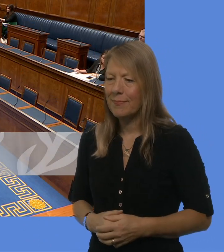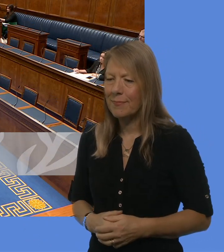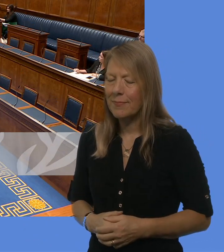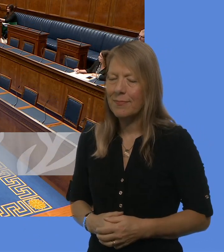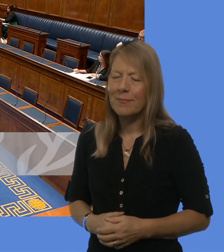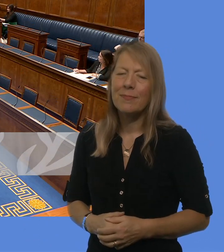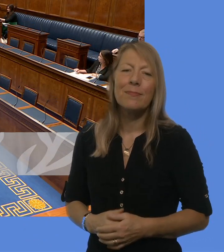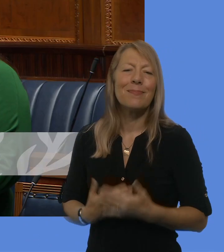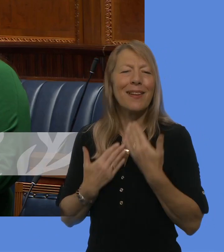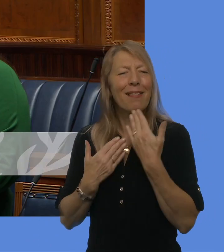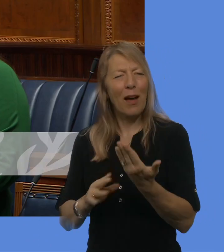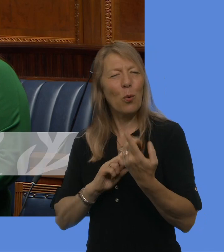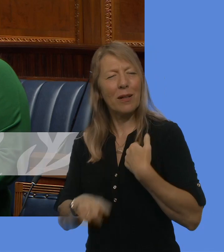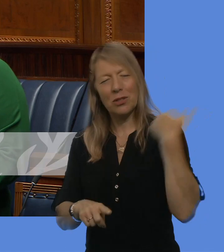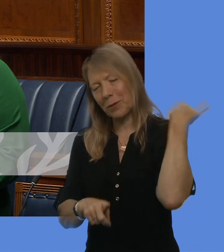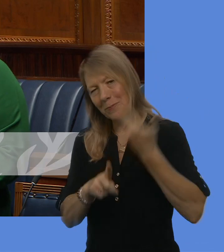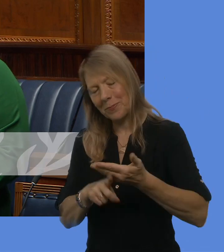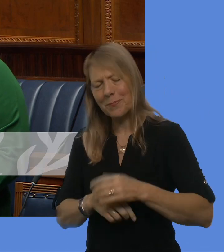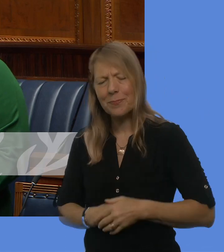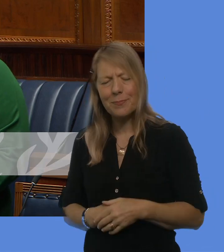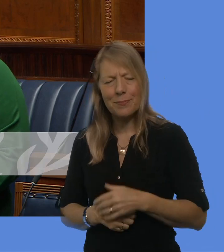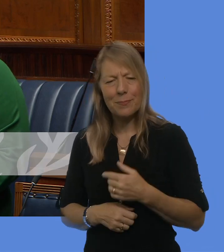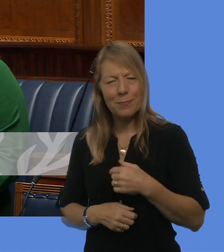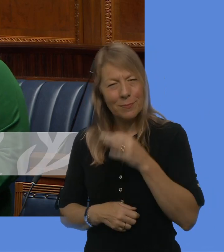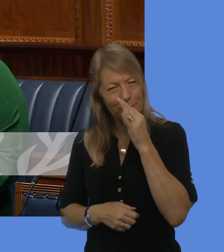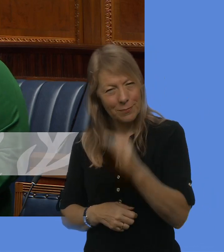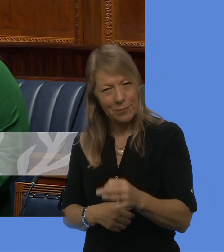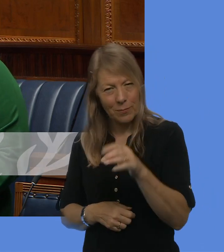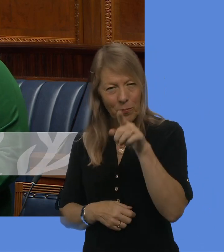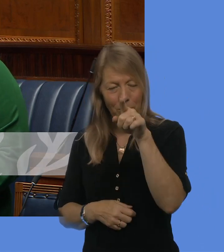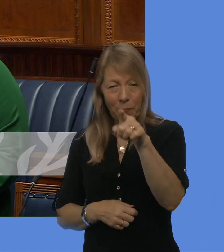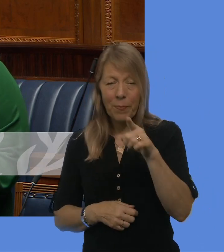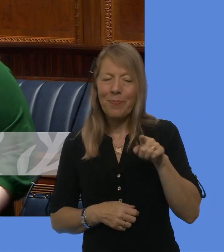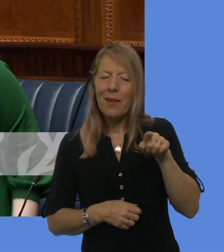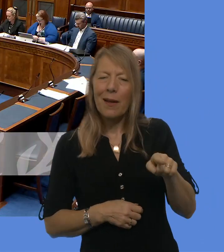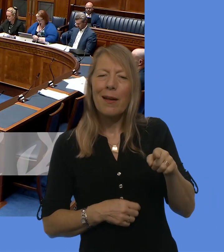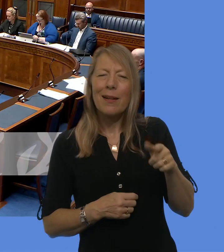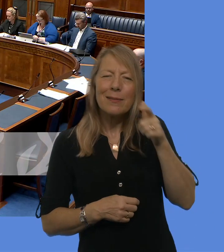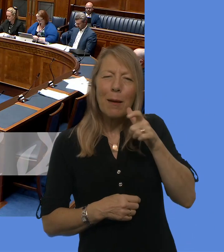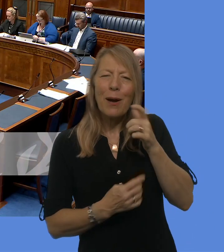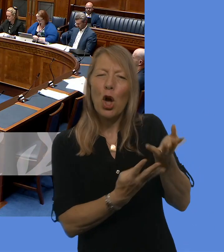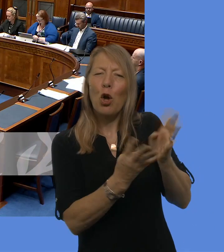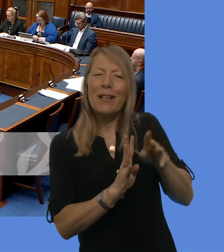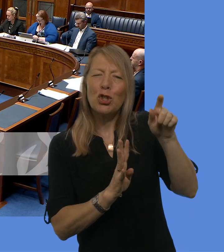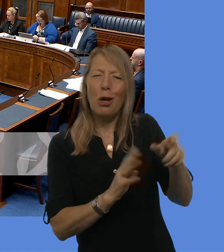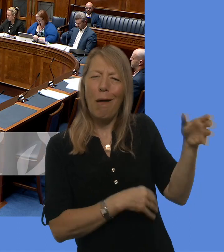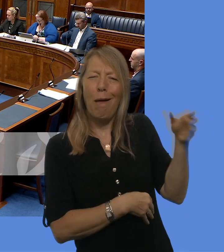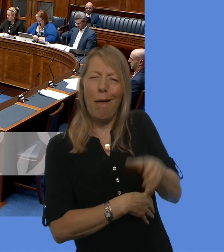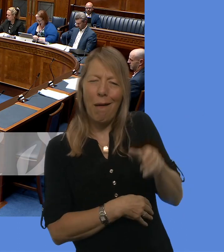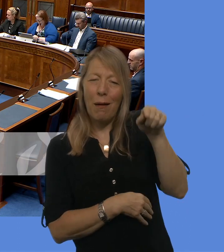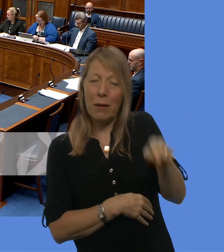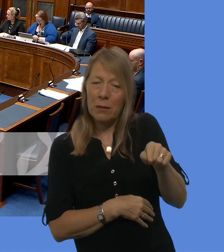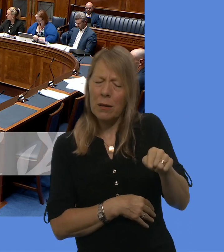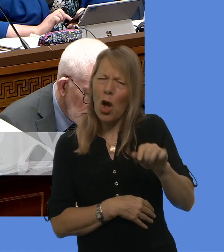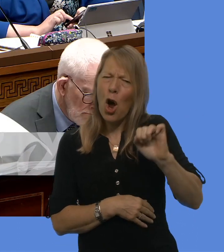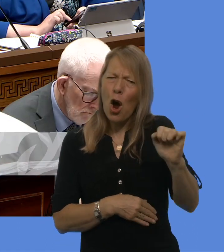please ask, Minister, what is your assessment of the impact of the work of the Commissioner-designate so far? Minister. I think